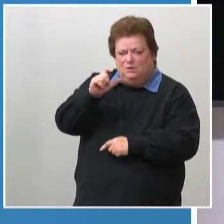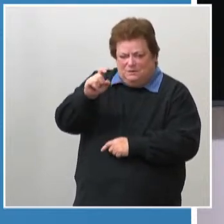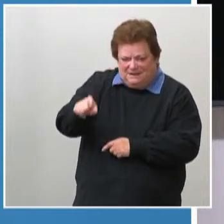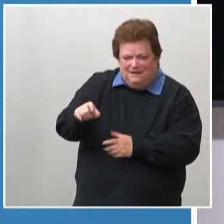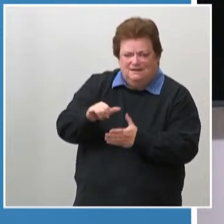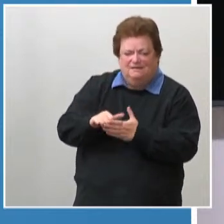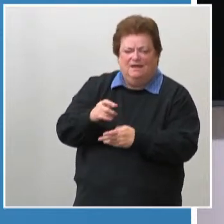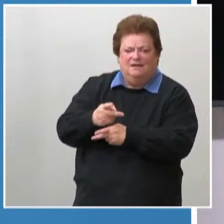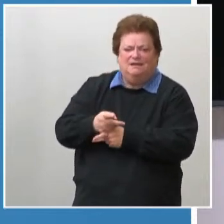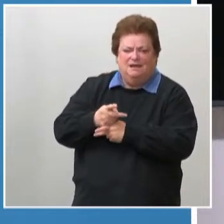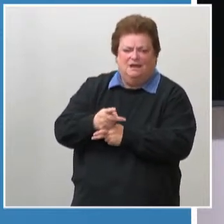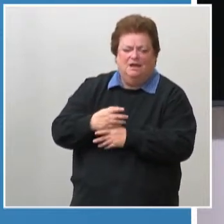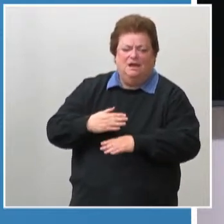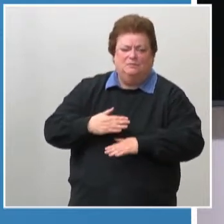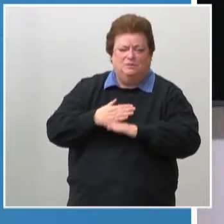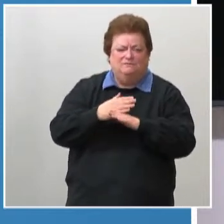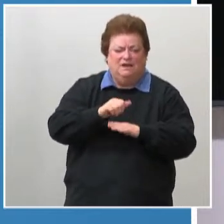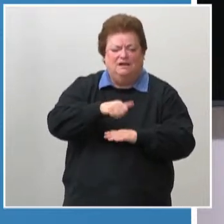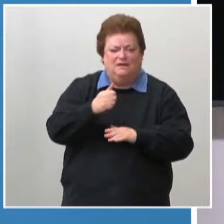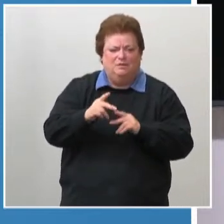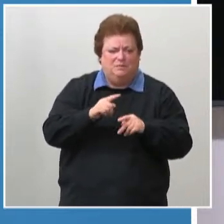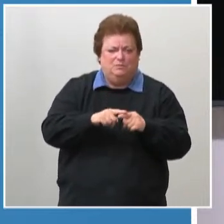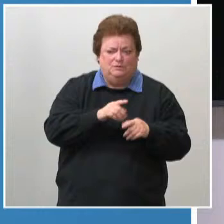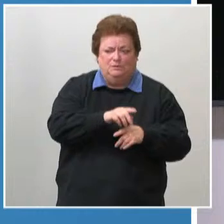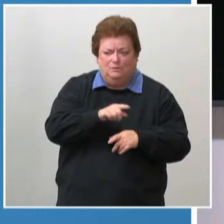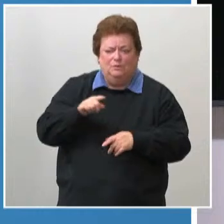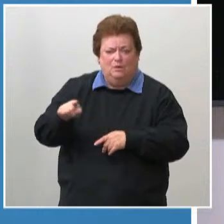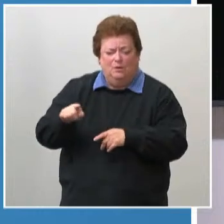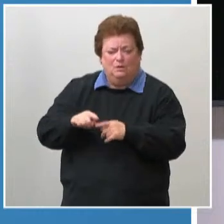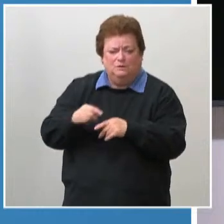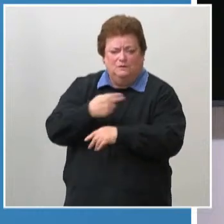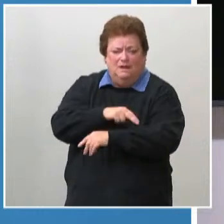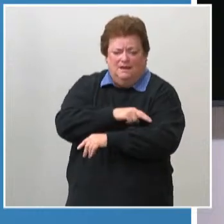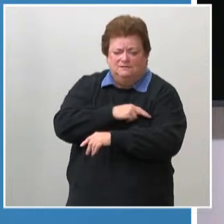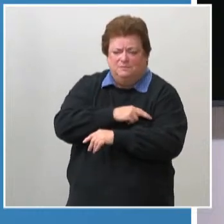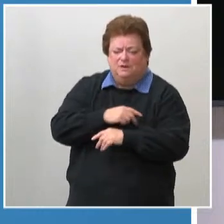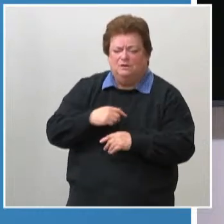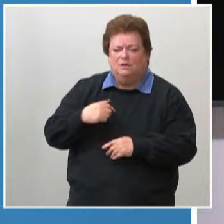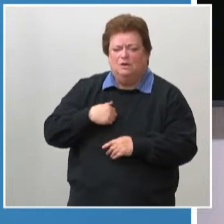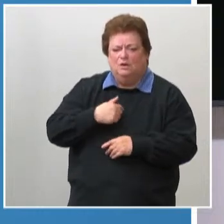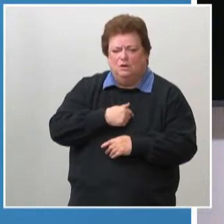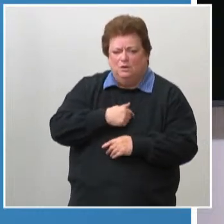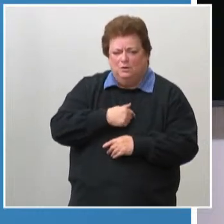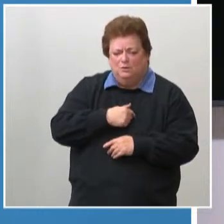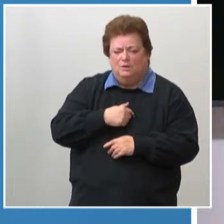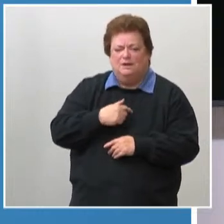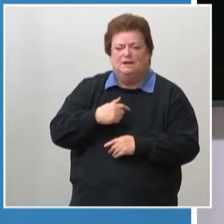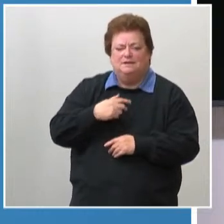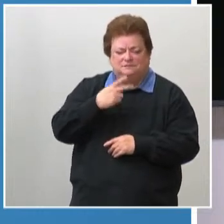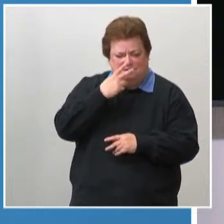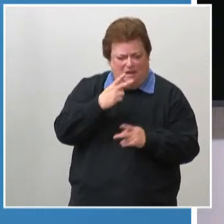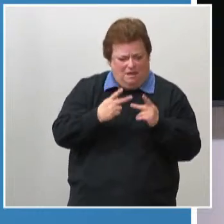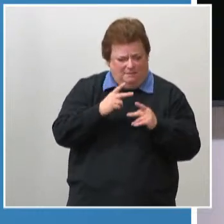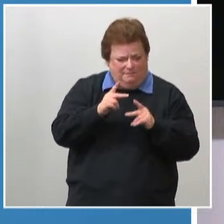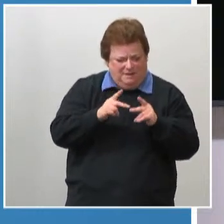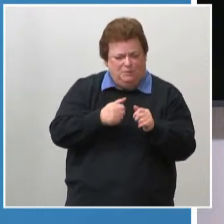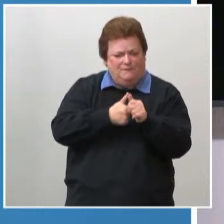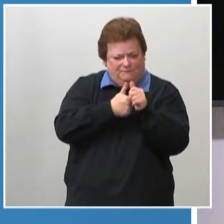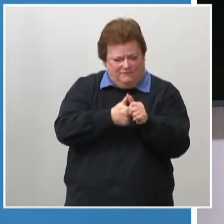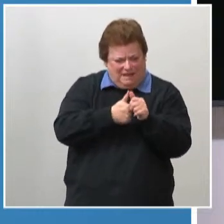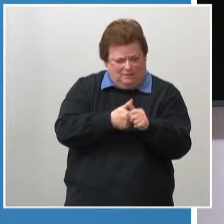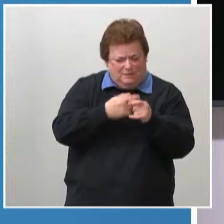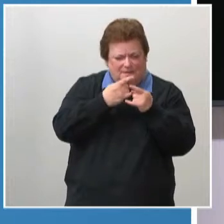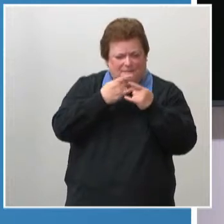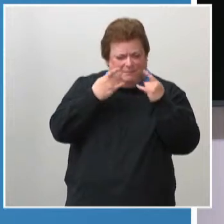care and prevent others from going in. We saw a lot of people complying with the mask mandate. I think